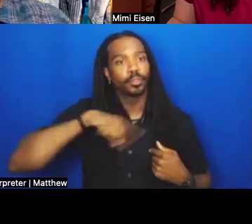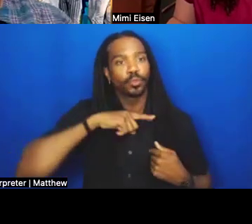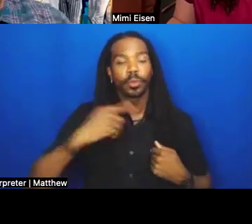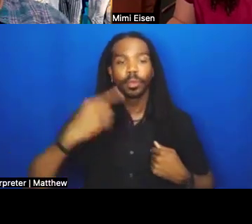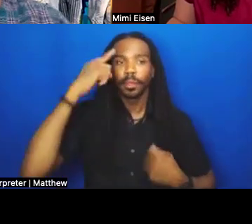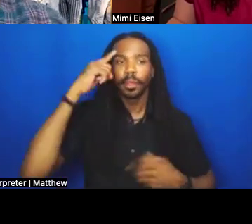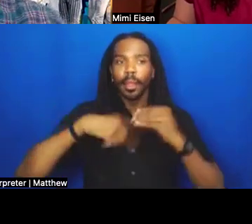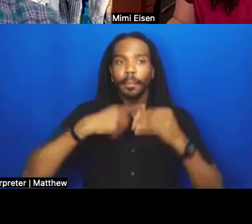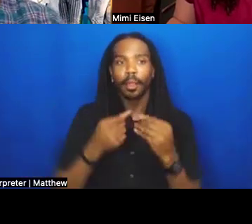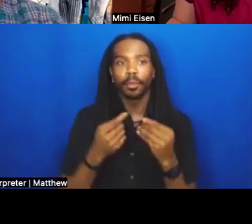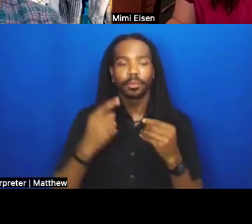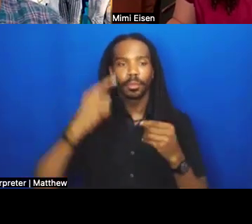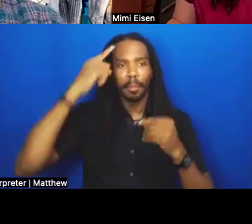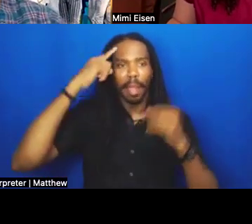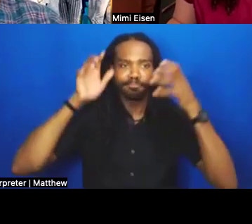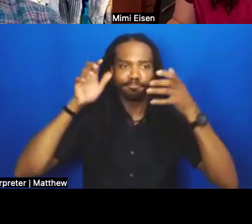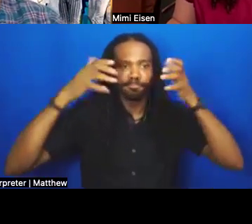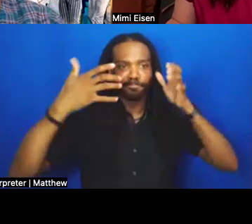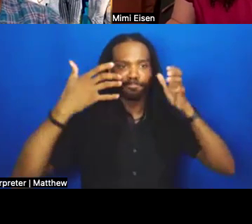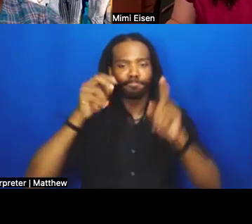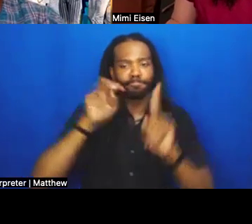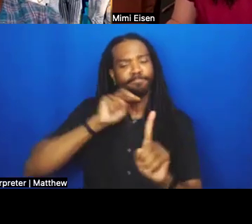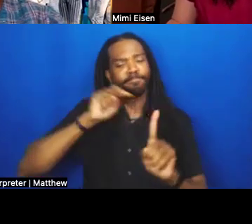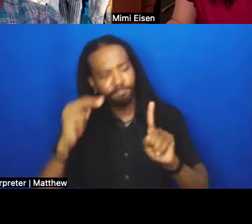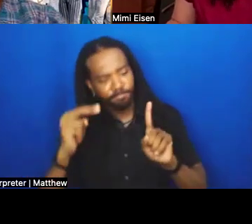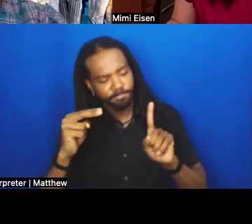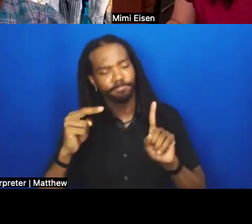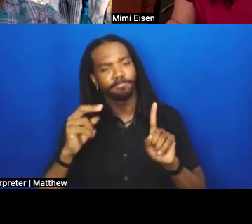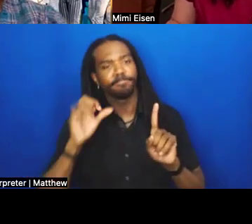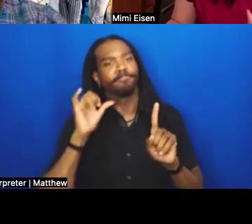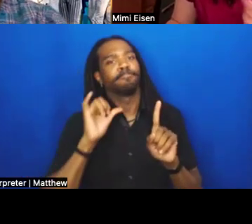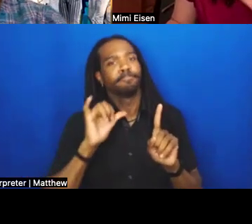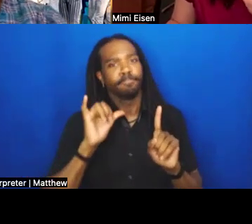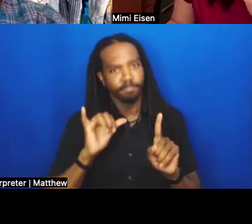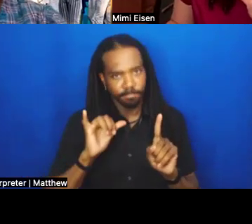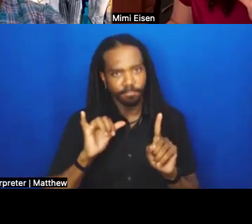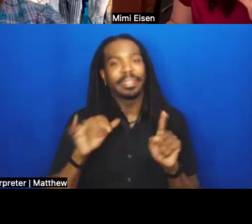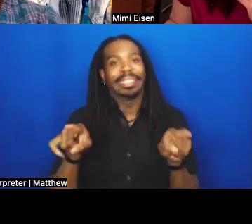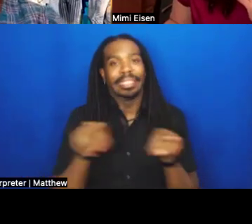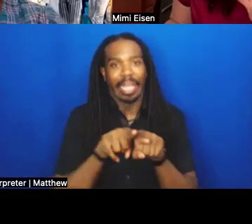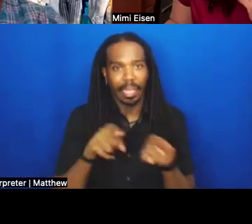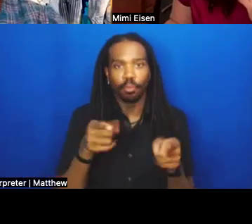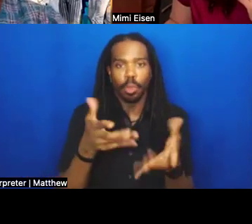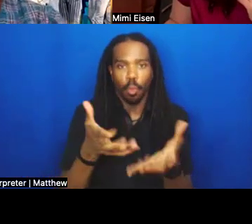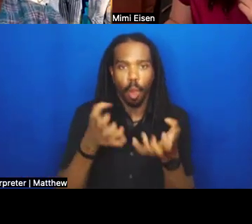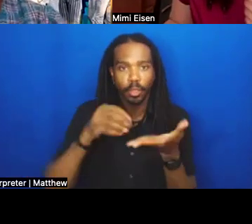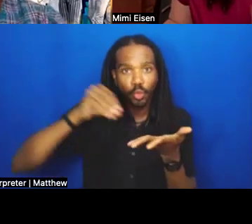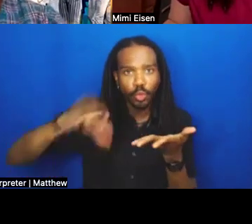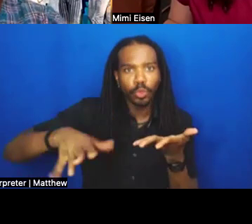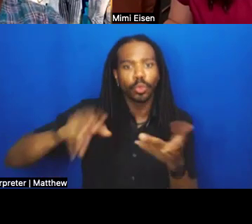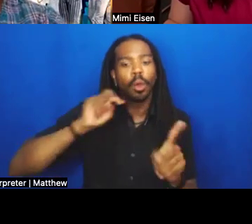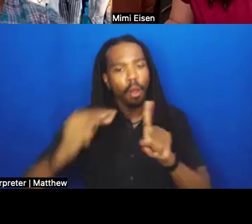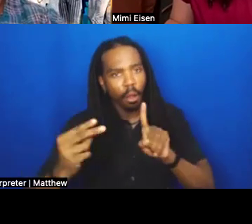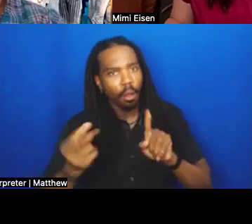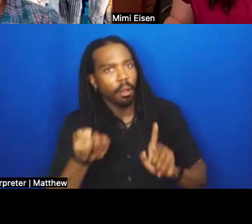the perspective of where we want our students to learn from, right? And both you and Tiff, I